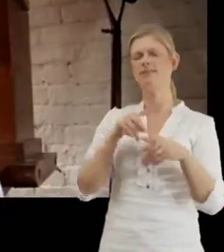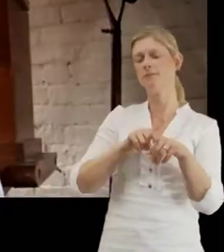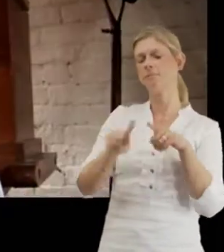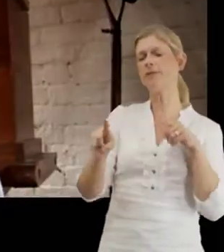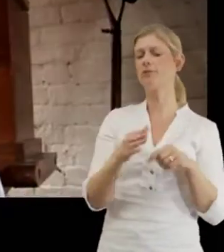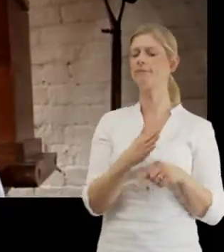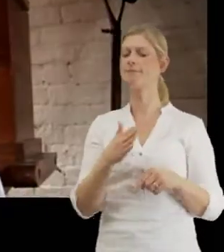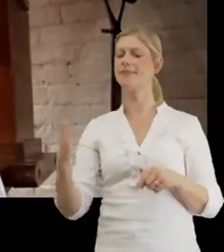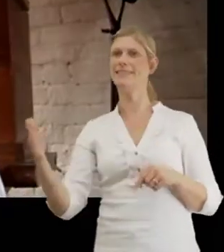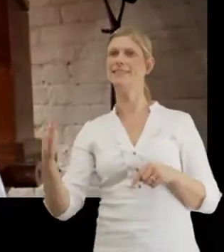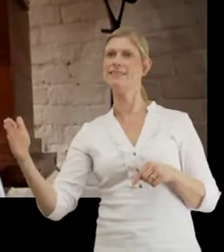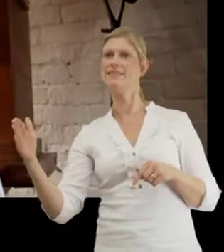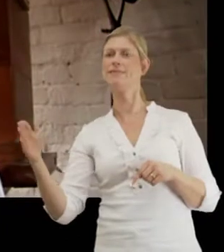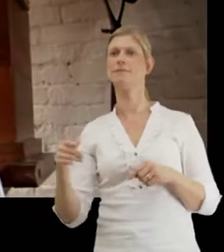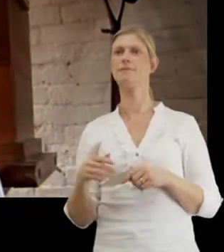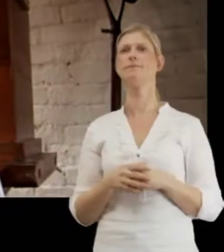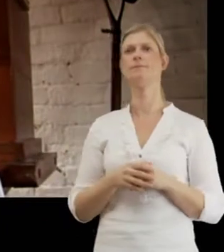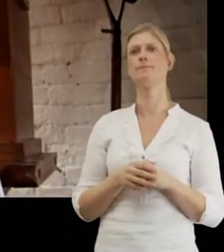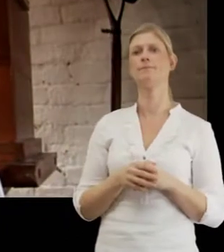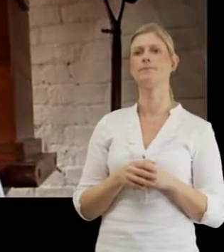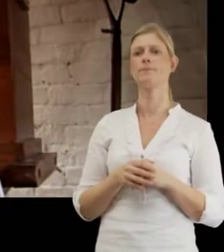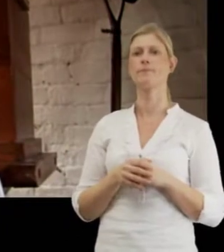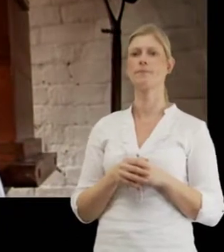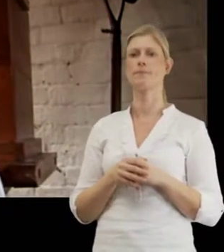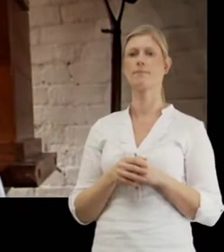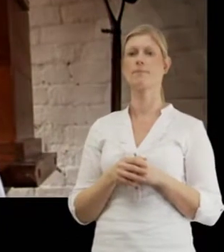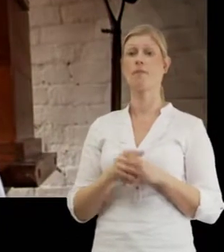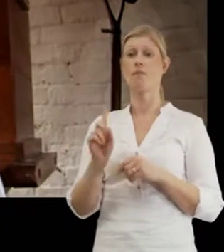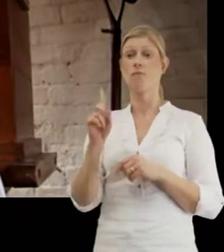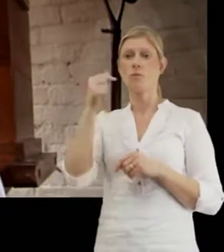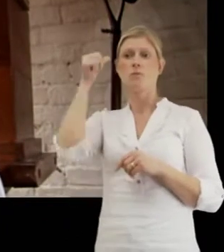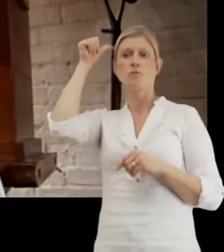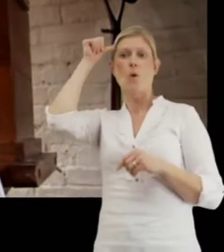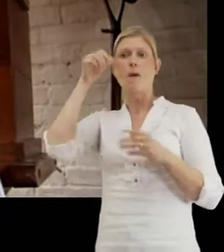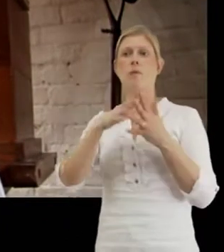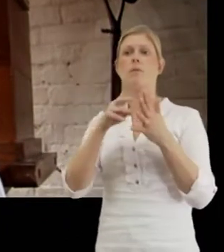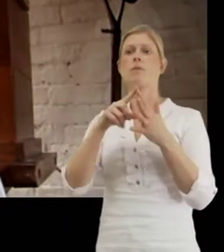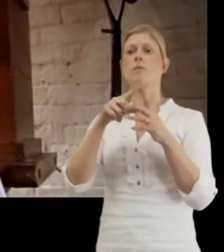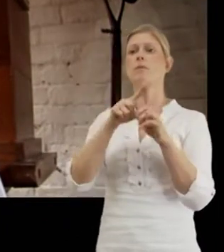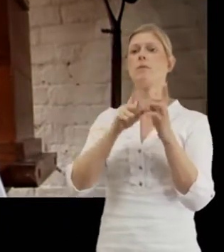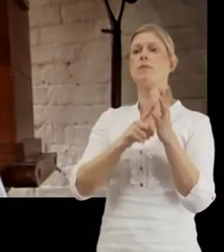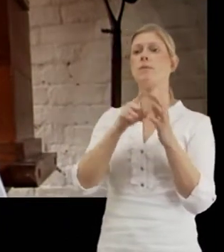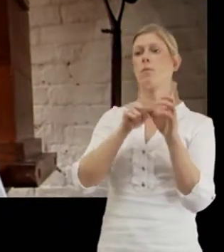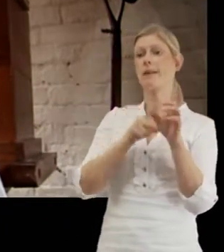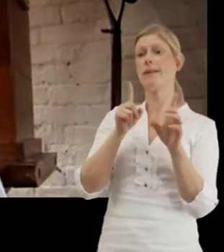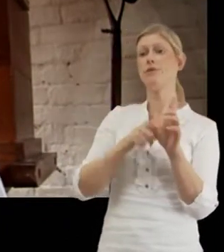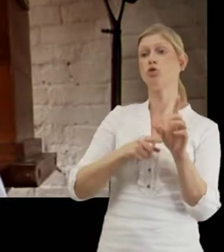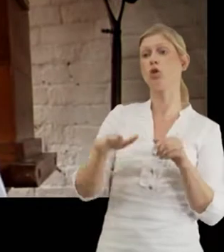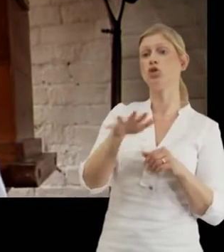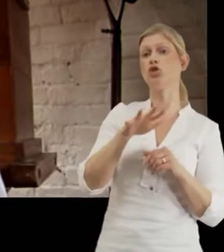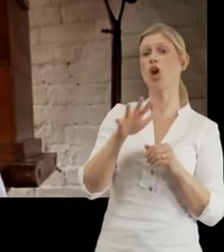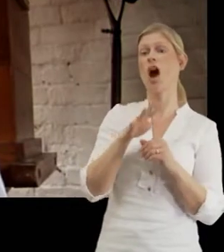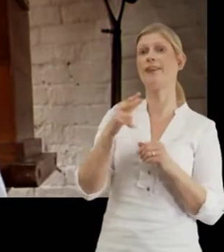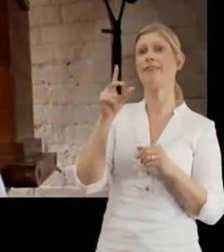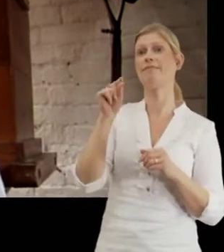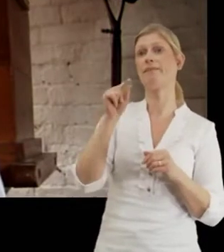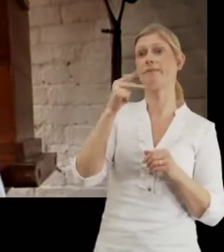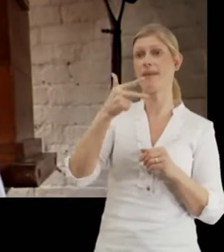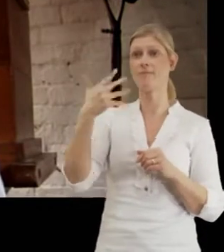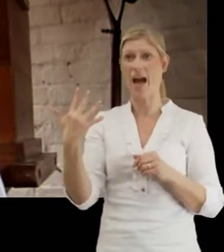particularly on the east side of the country. First one we know about was at Weedley in Yorkshire in 1185. And